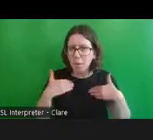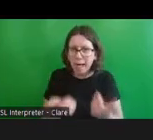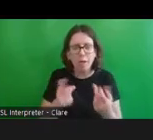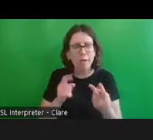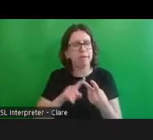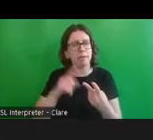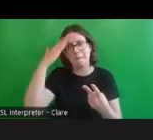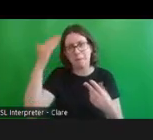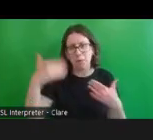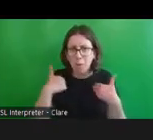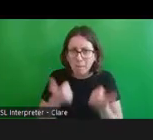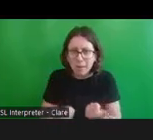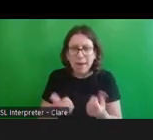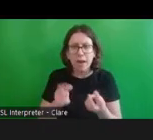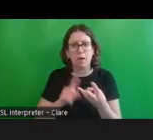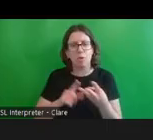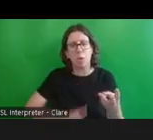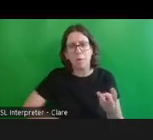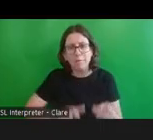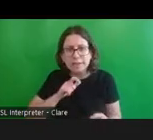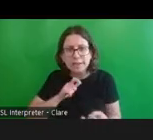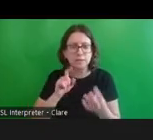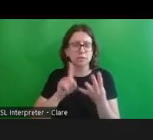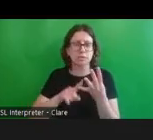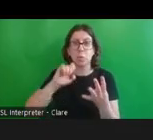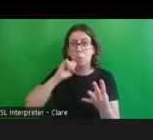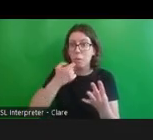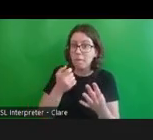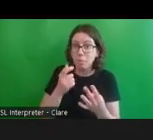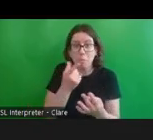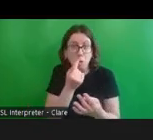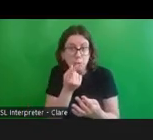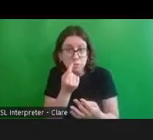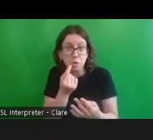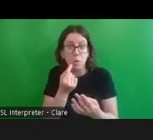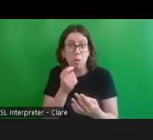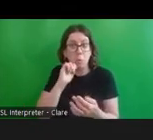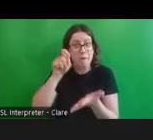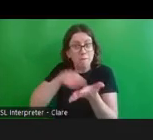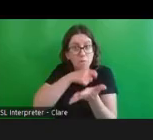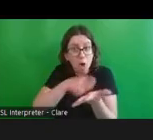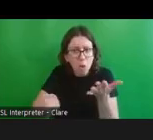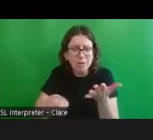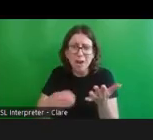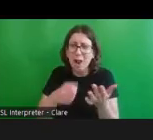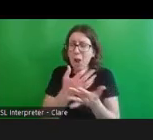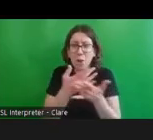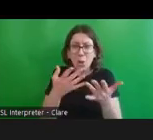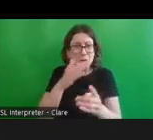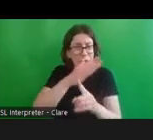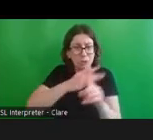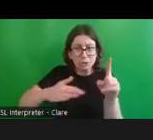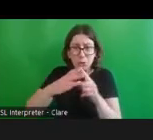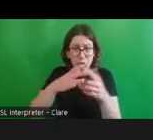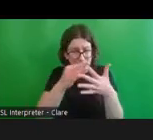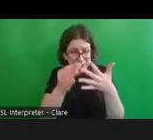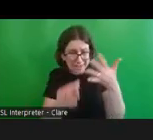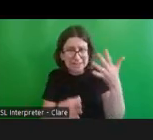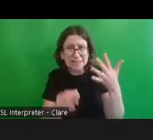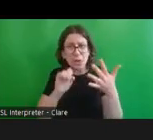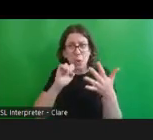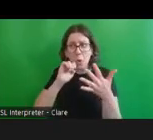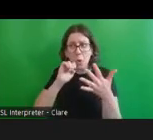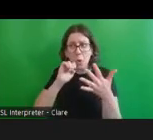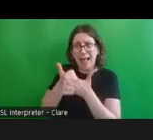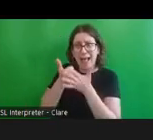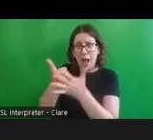for confidence, likelihood to vote, a whole range of social factors that we think contribute to a better society.